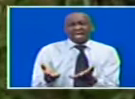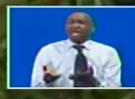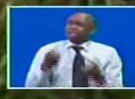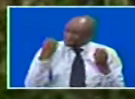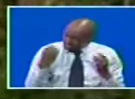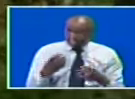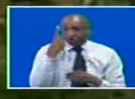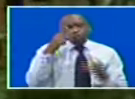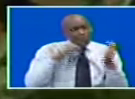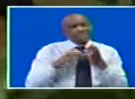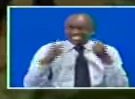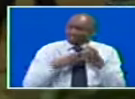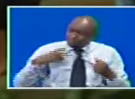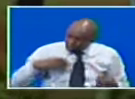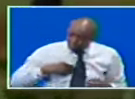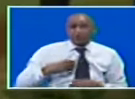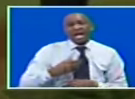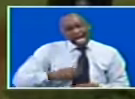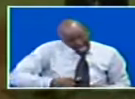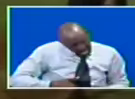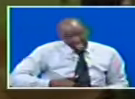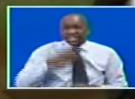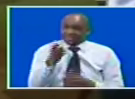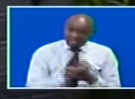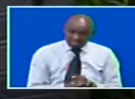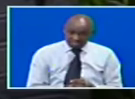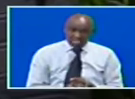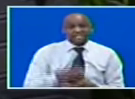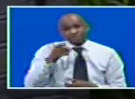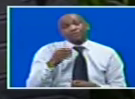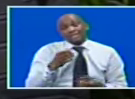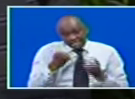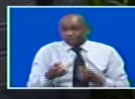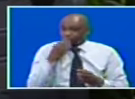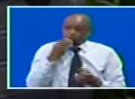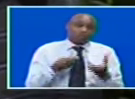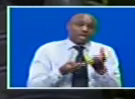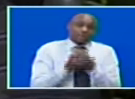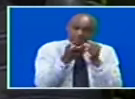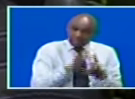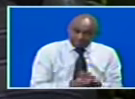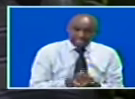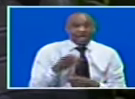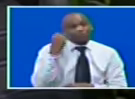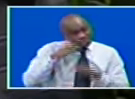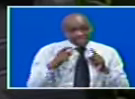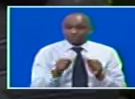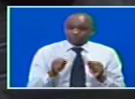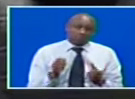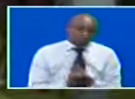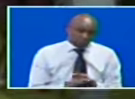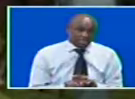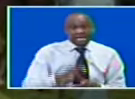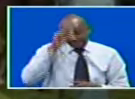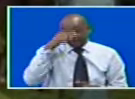about 2.7 million people in need of food aid and driven up inflation to a near five-year high. The